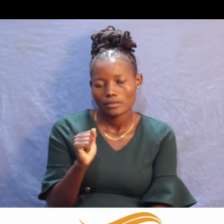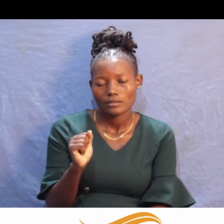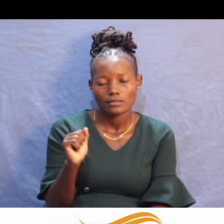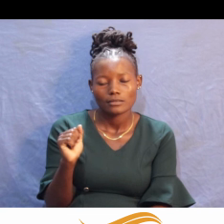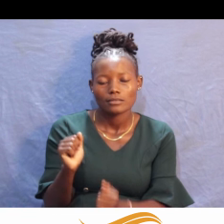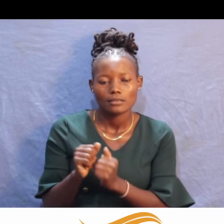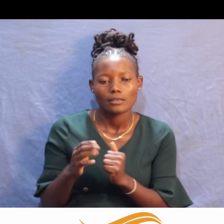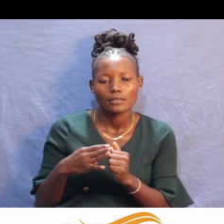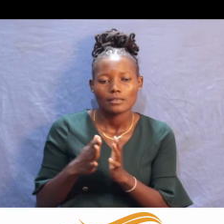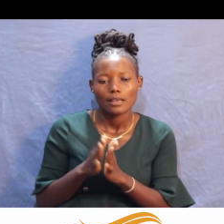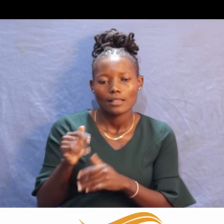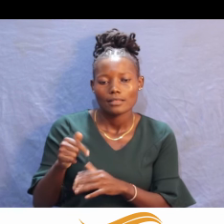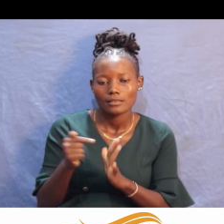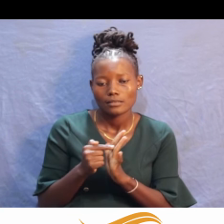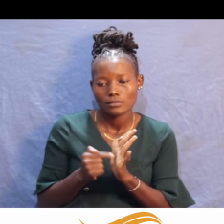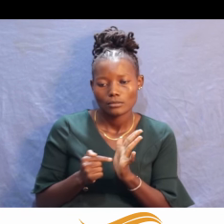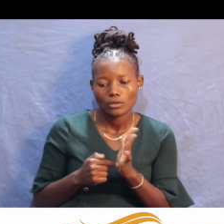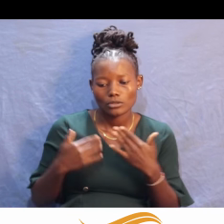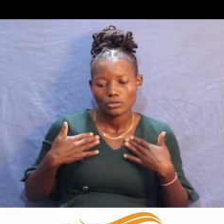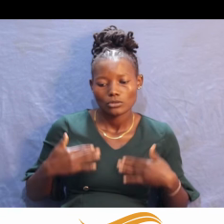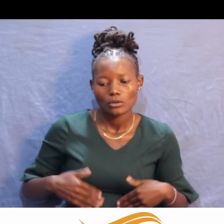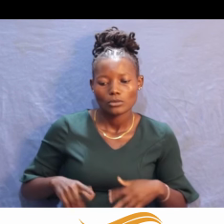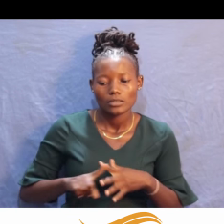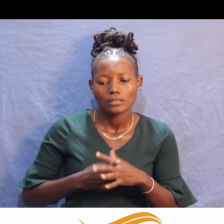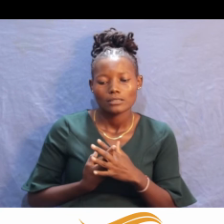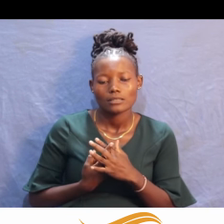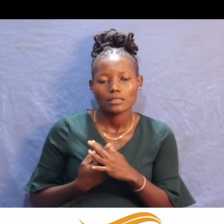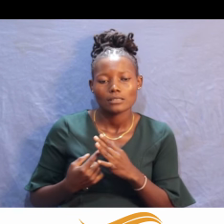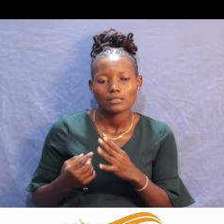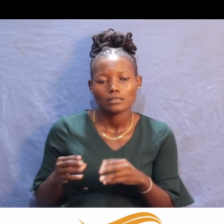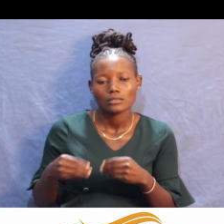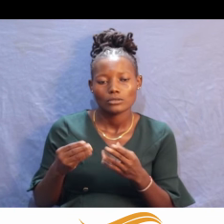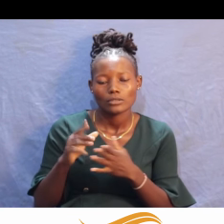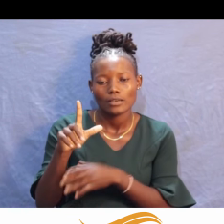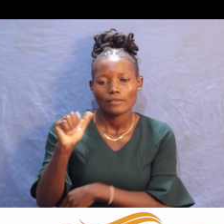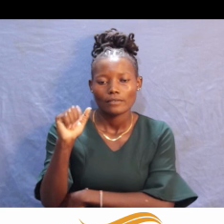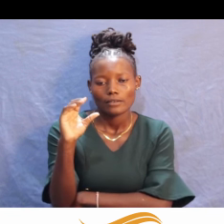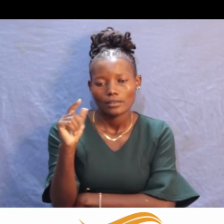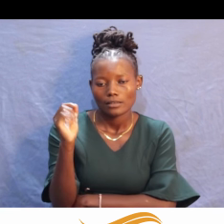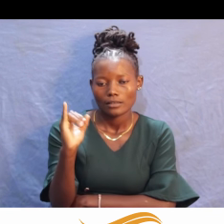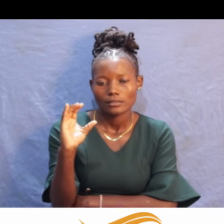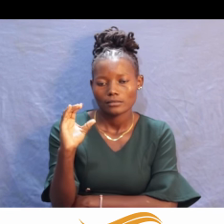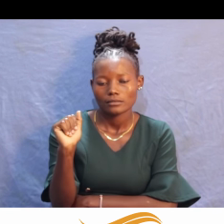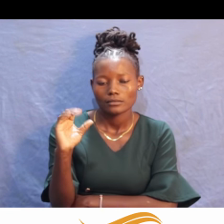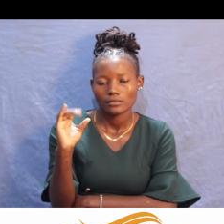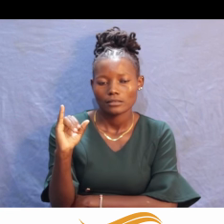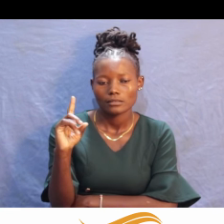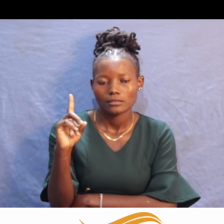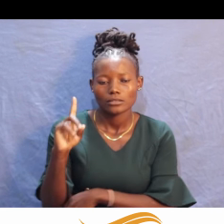point, your body is starting to produce lactic acid. It's starting to get